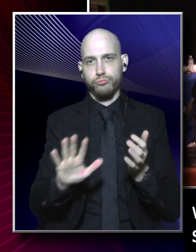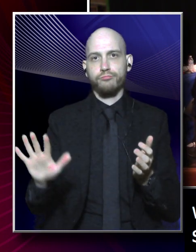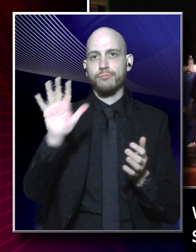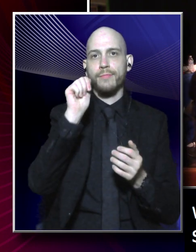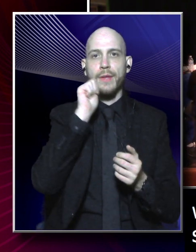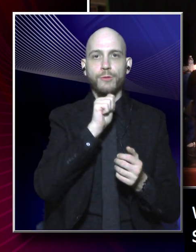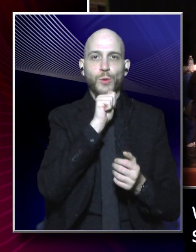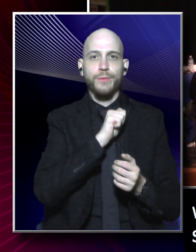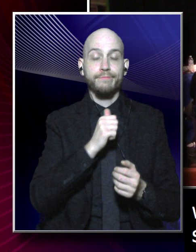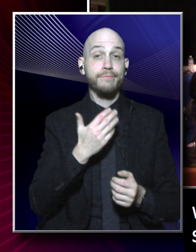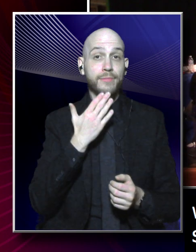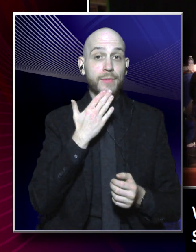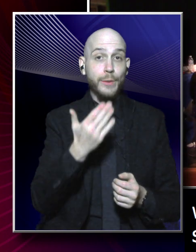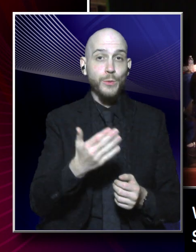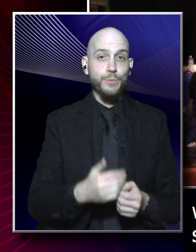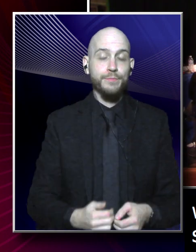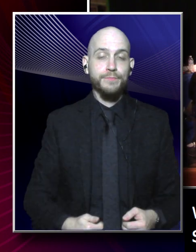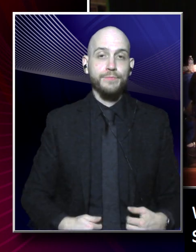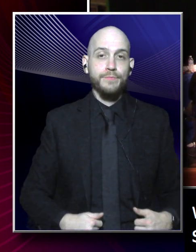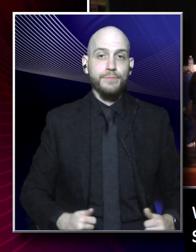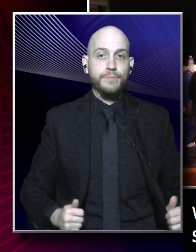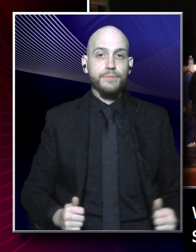Thank you.